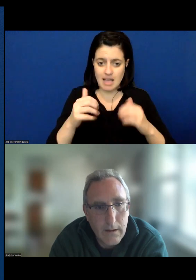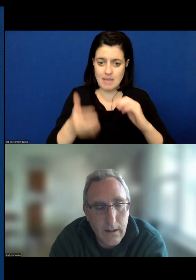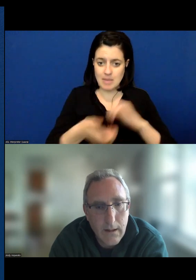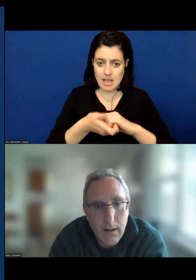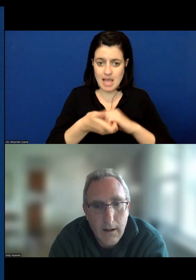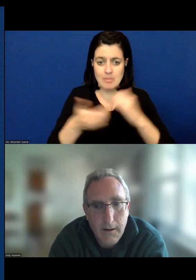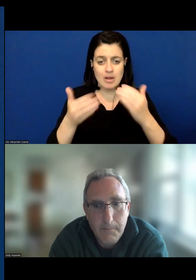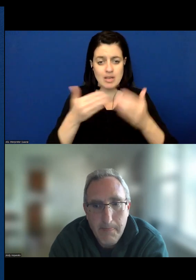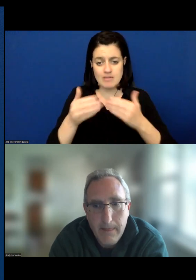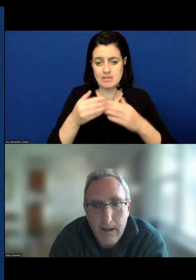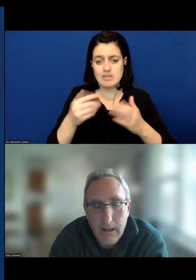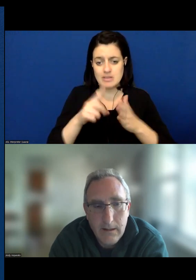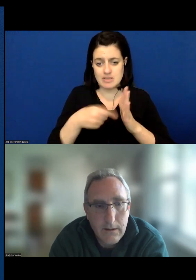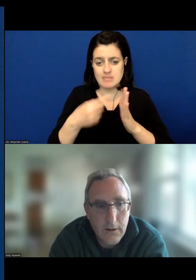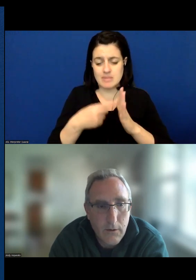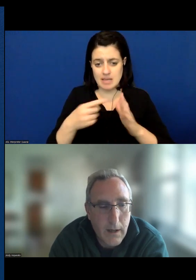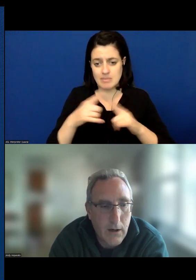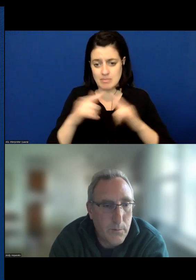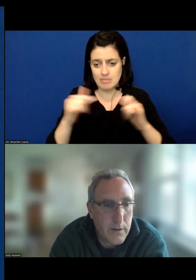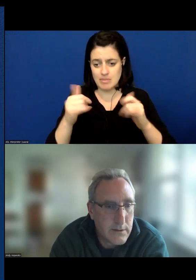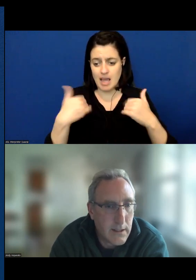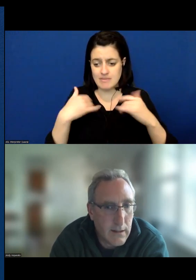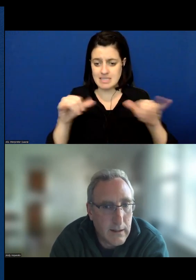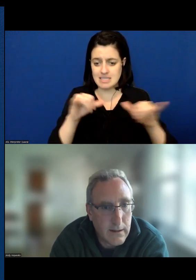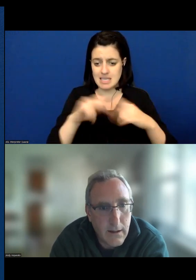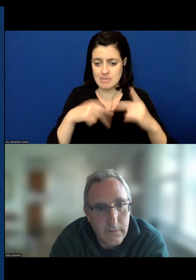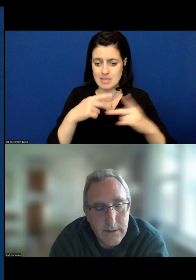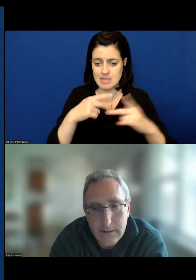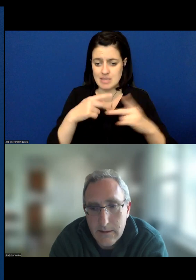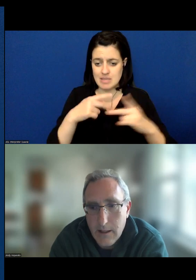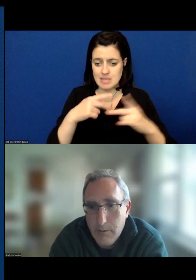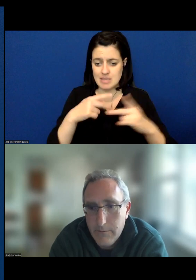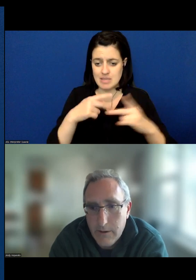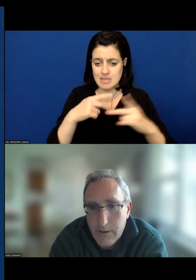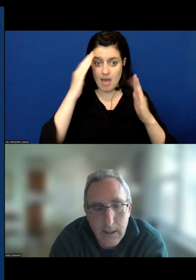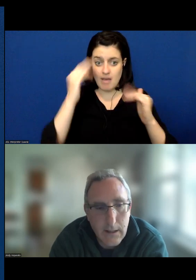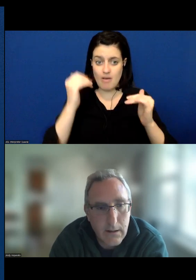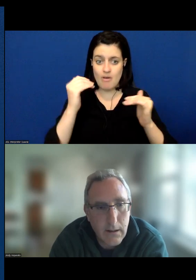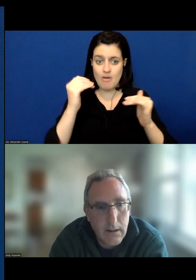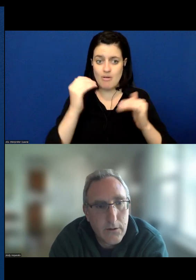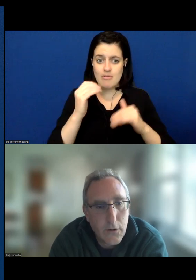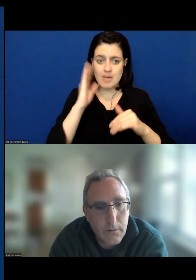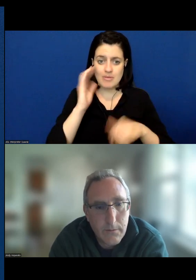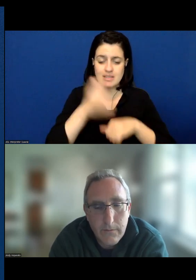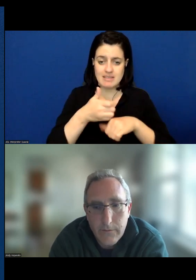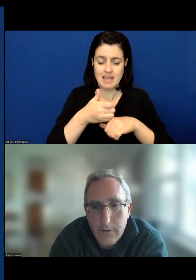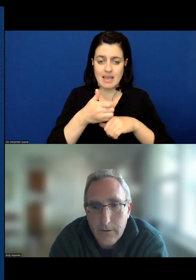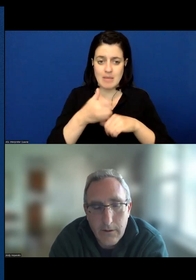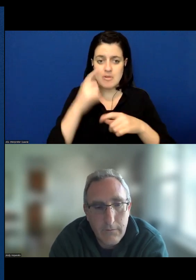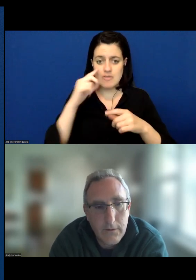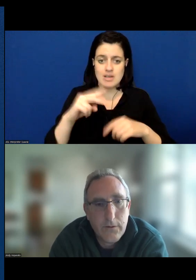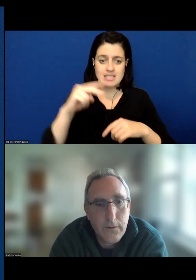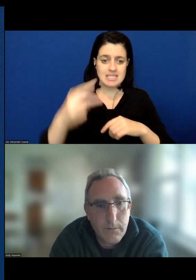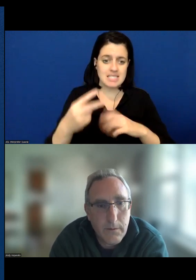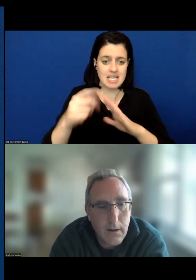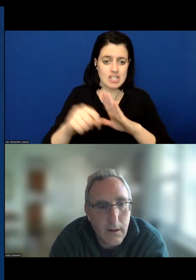overlapping. And my hope is that it kind of sets the table for a second term for